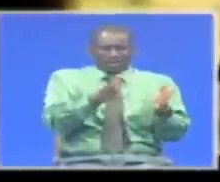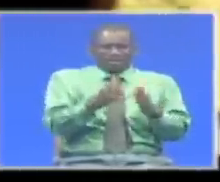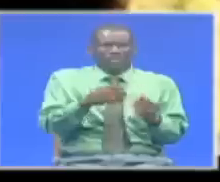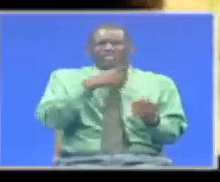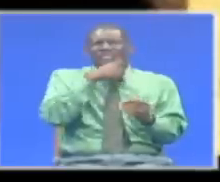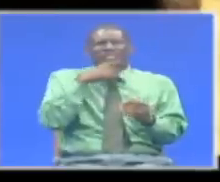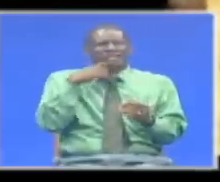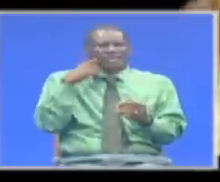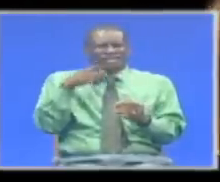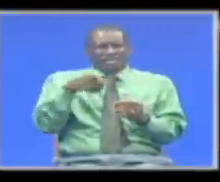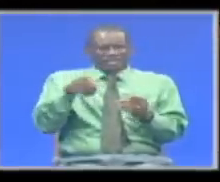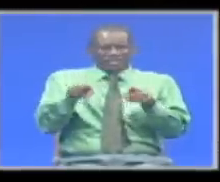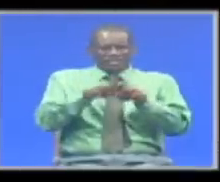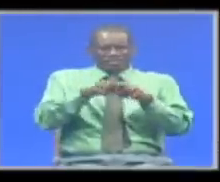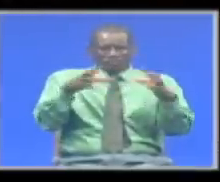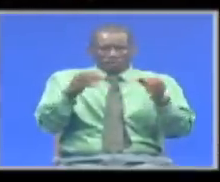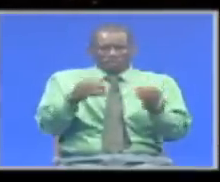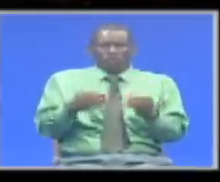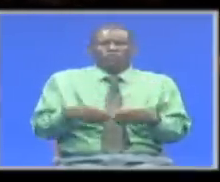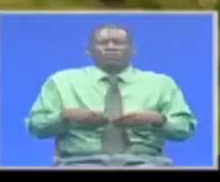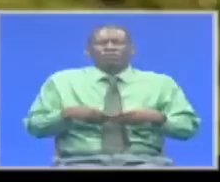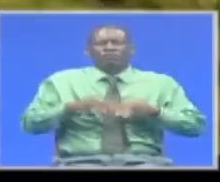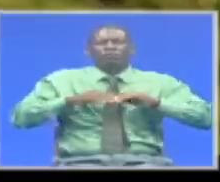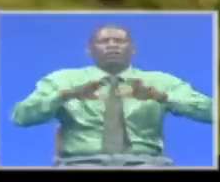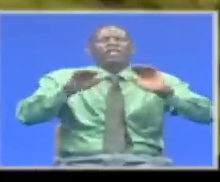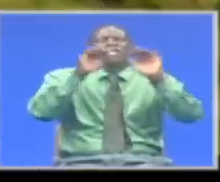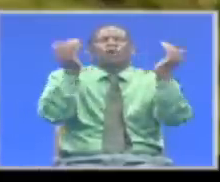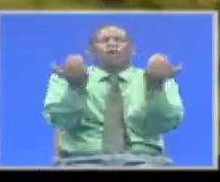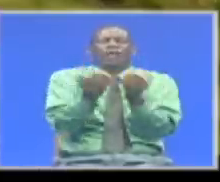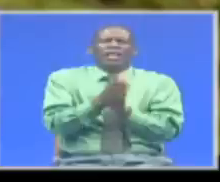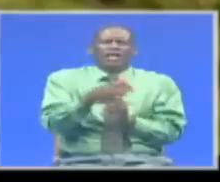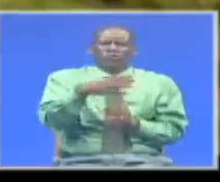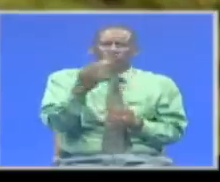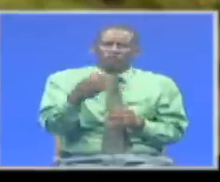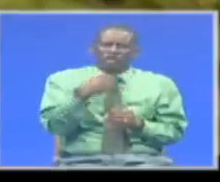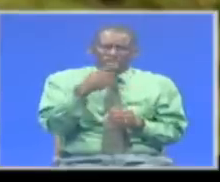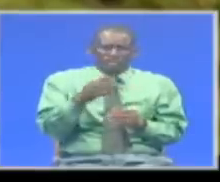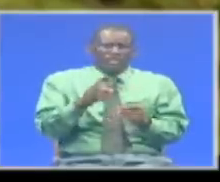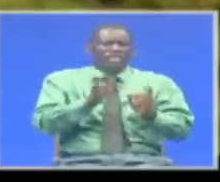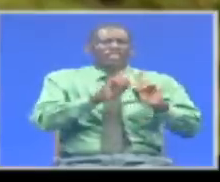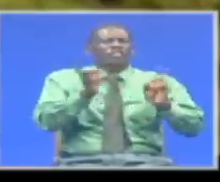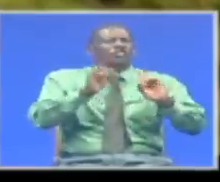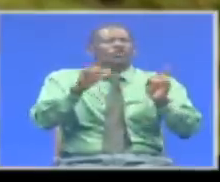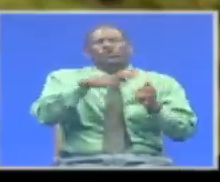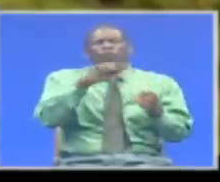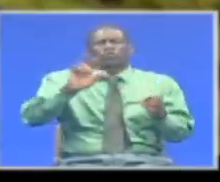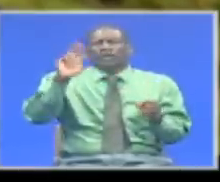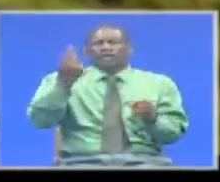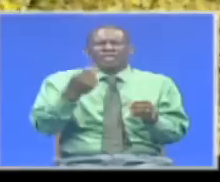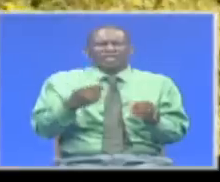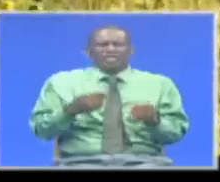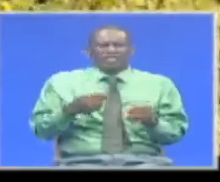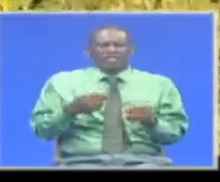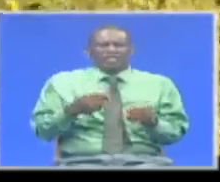got back to worldwide. And they'll again say, don't go to Kenya, because I don't think